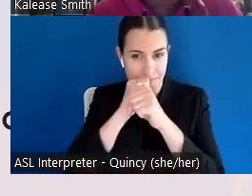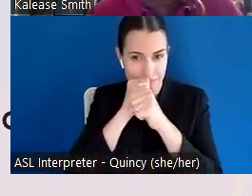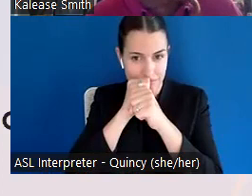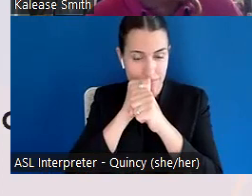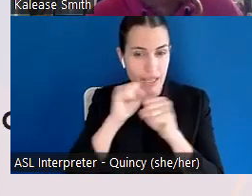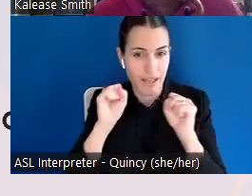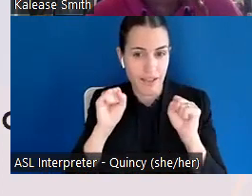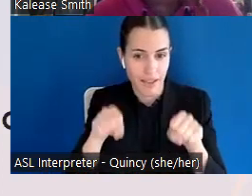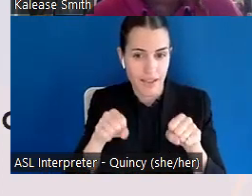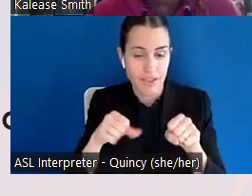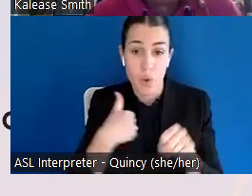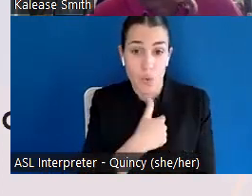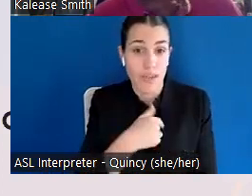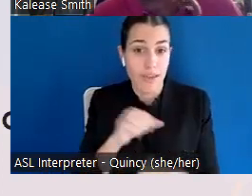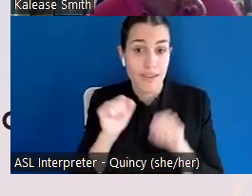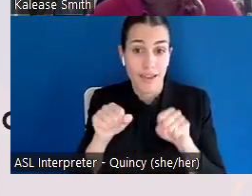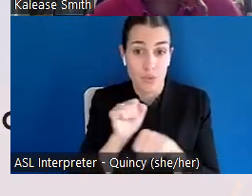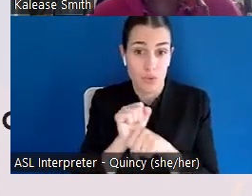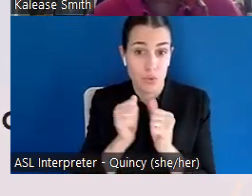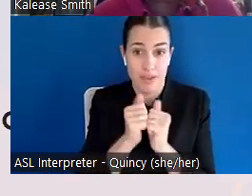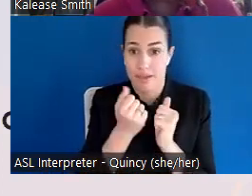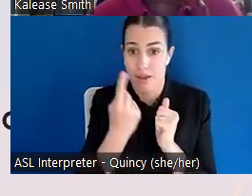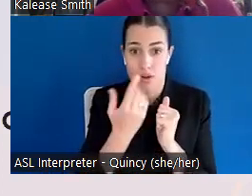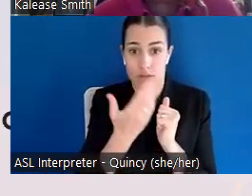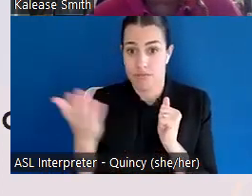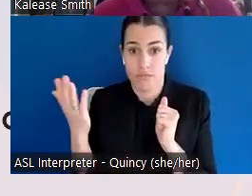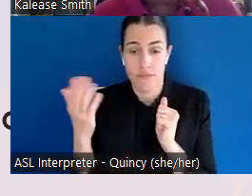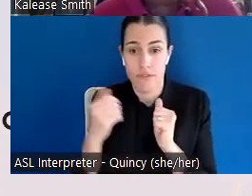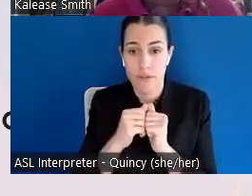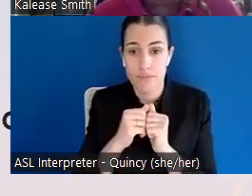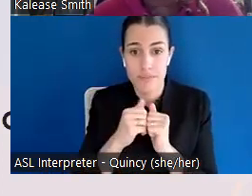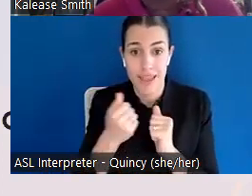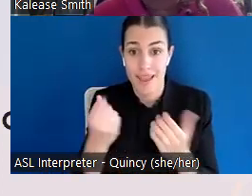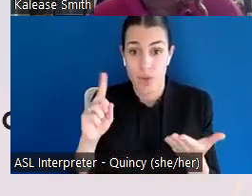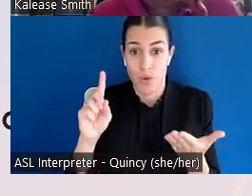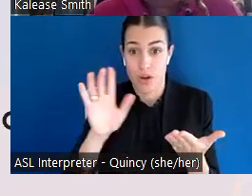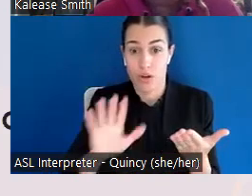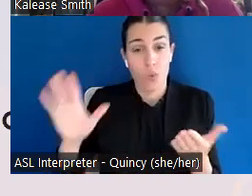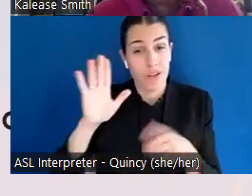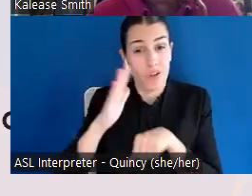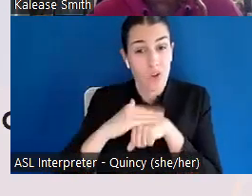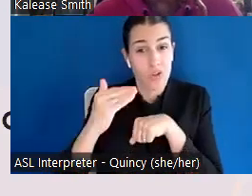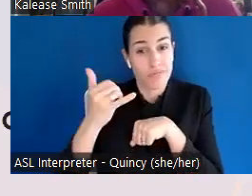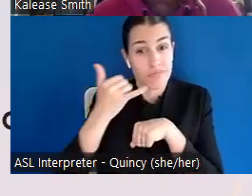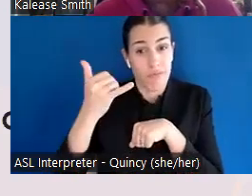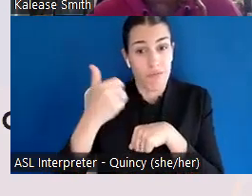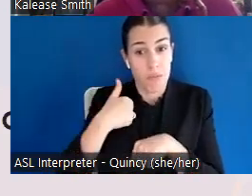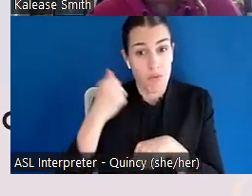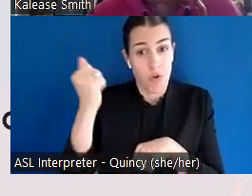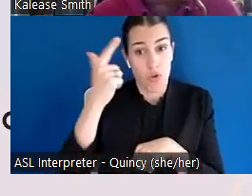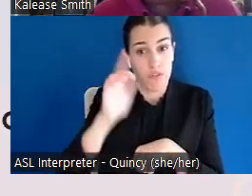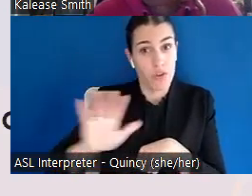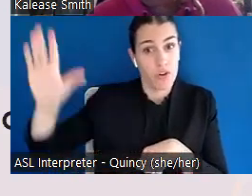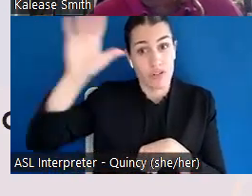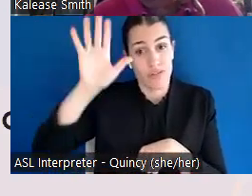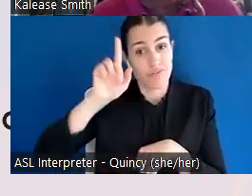we can work with anybody from anywhere, and we get calls from all over. As far